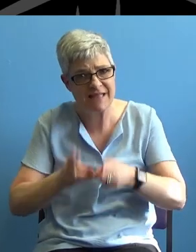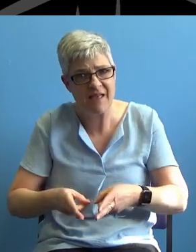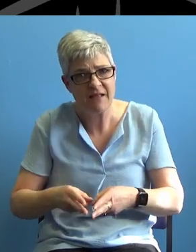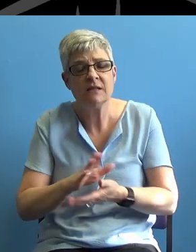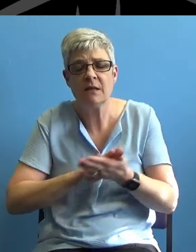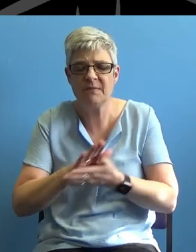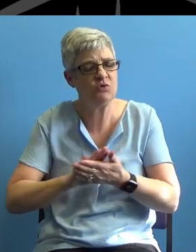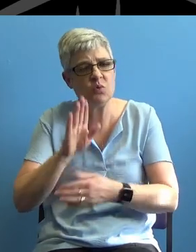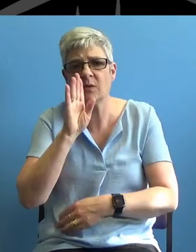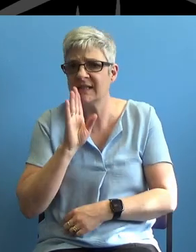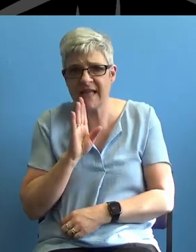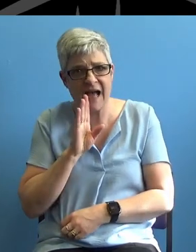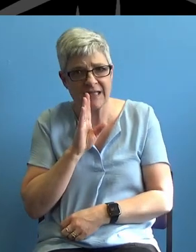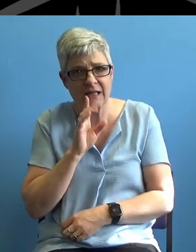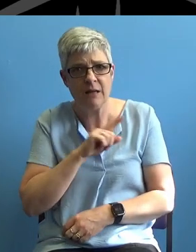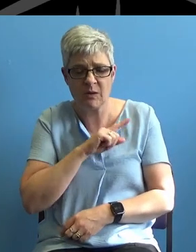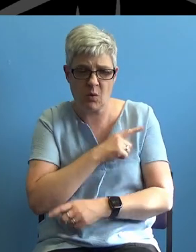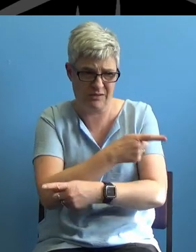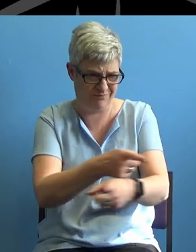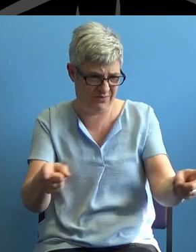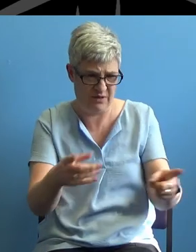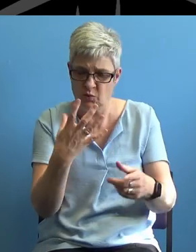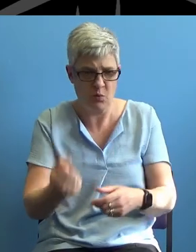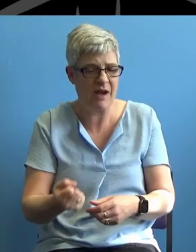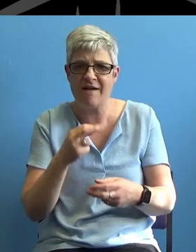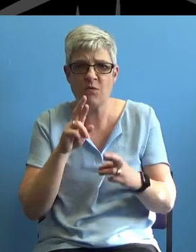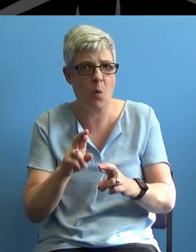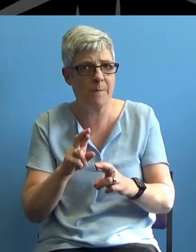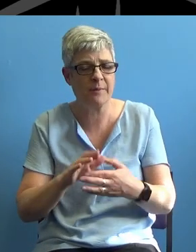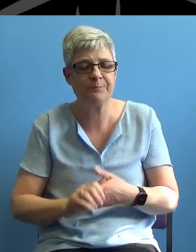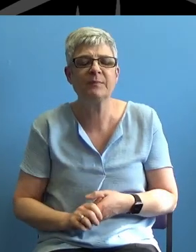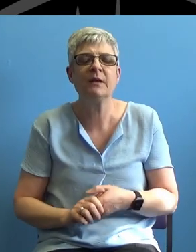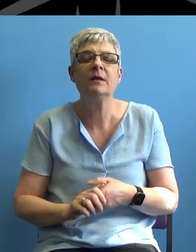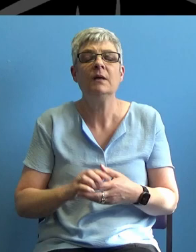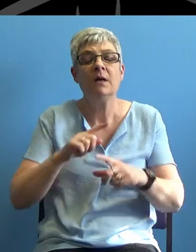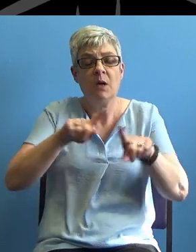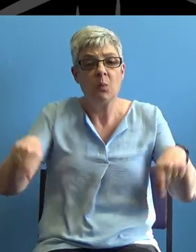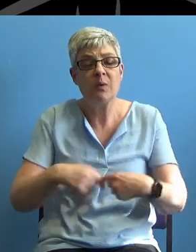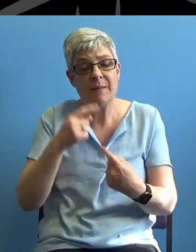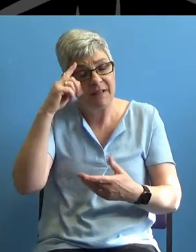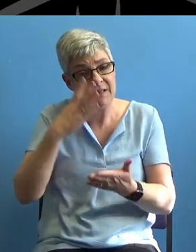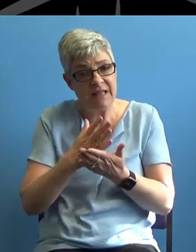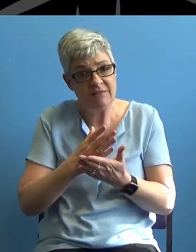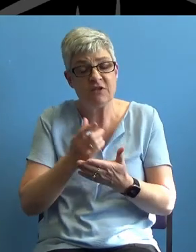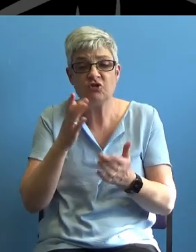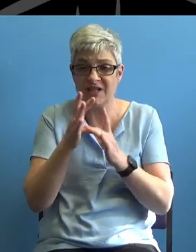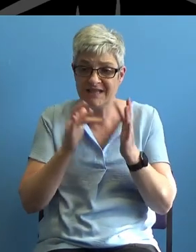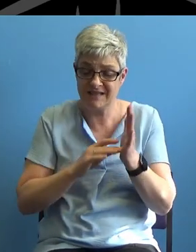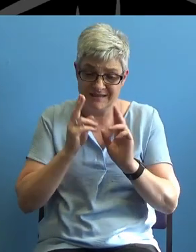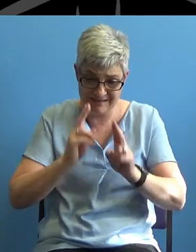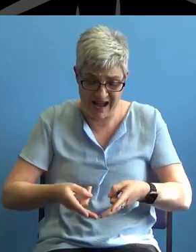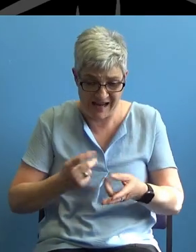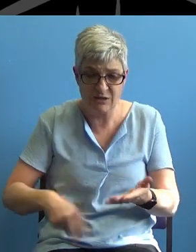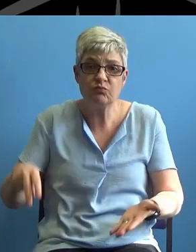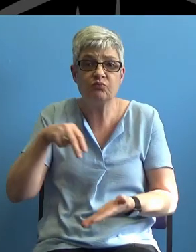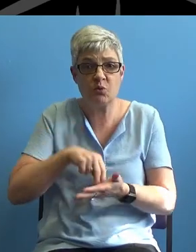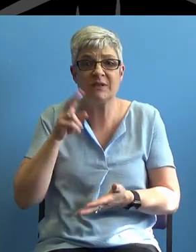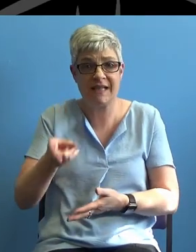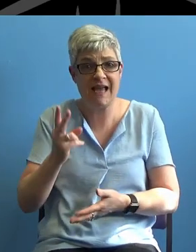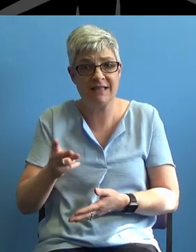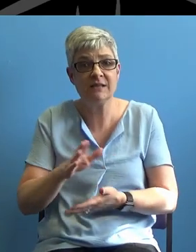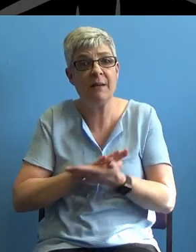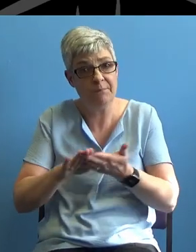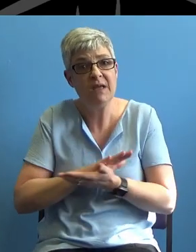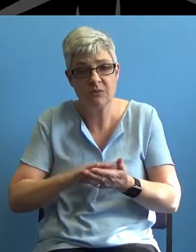of mankind who have no hope. For we believe that Jesus died and rose again, and so we believe